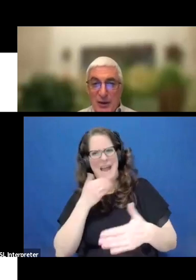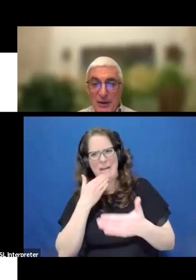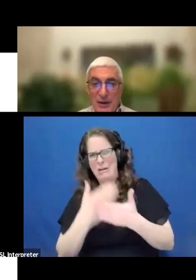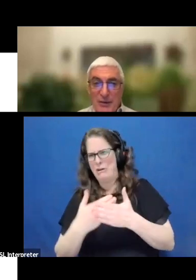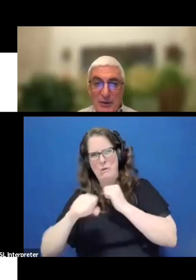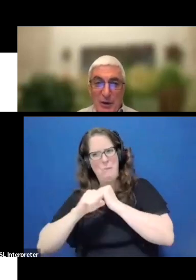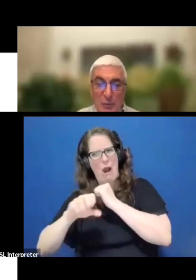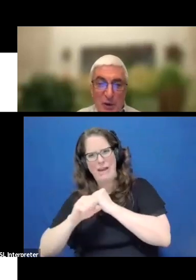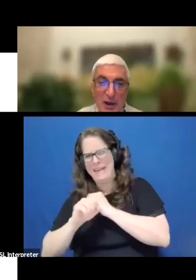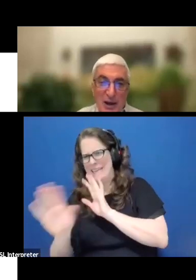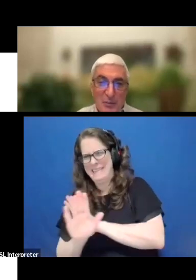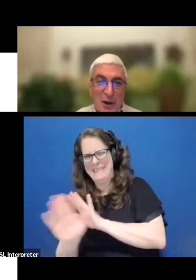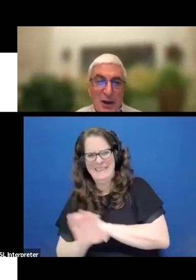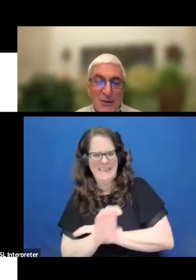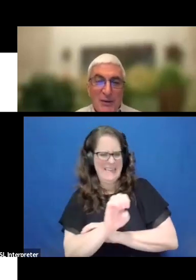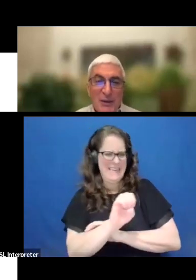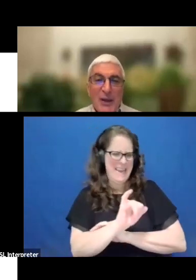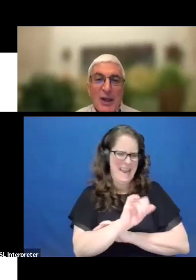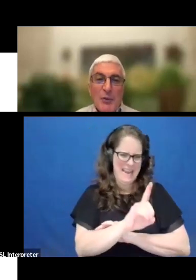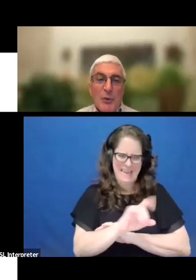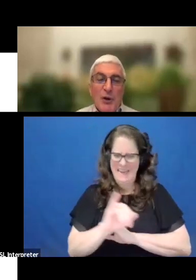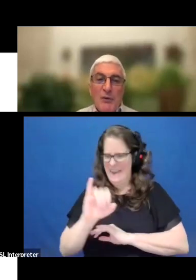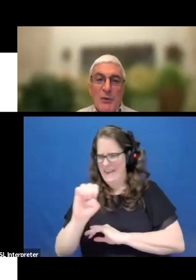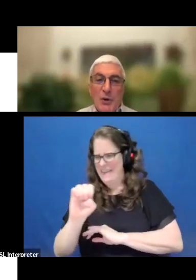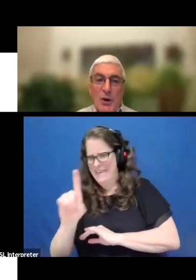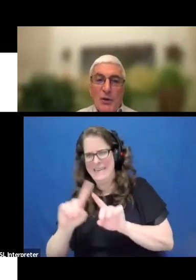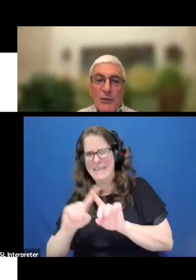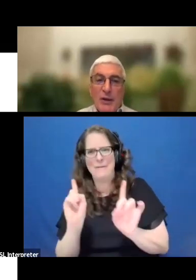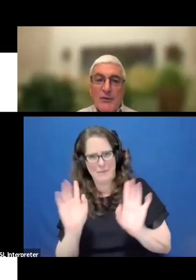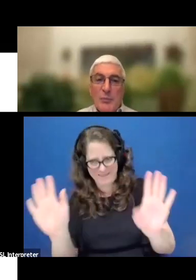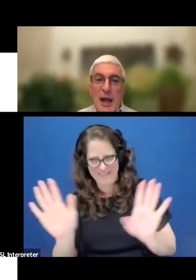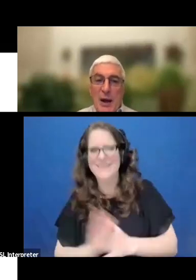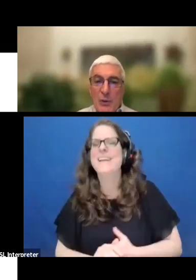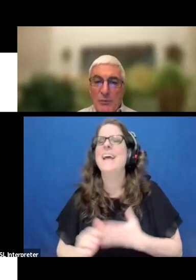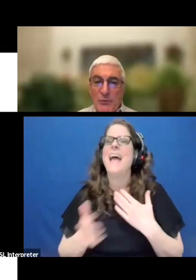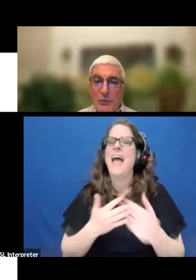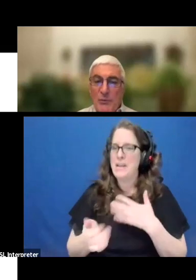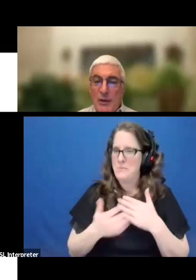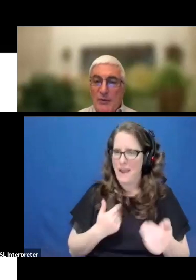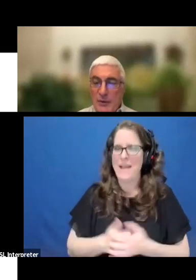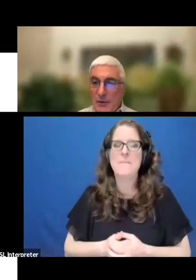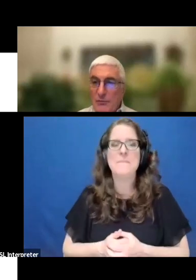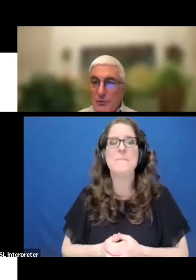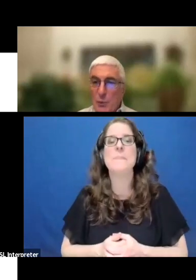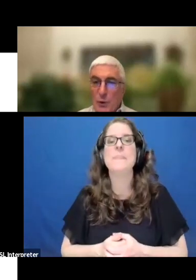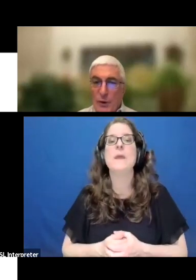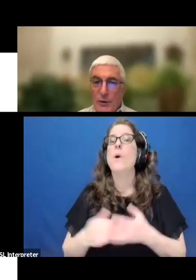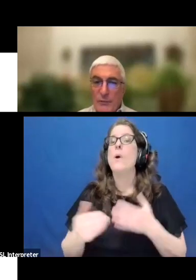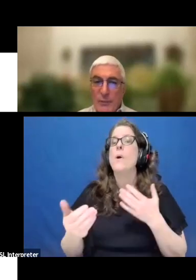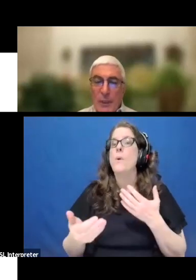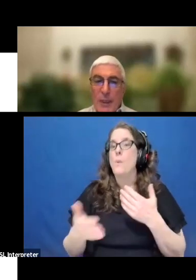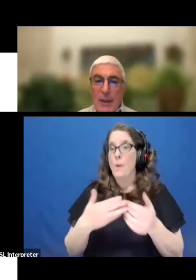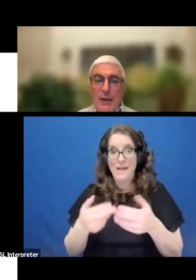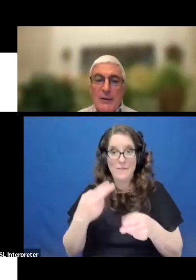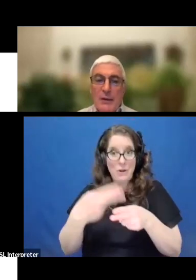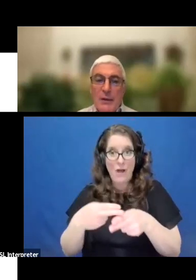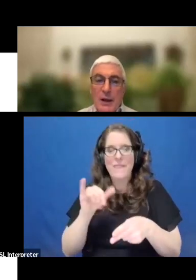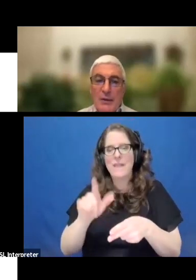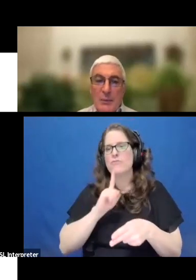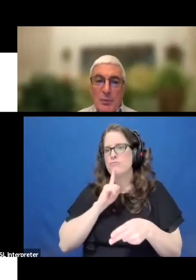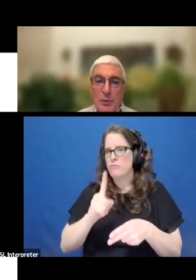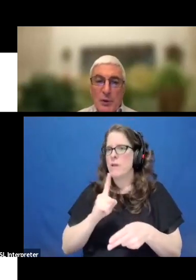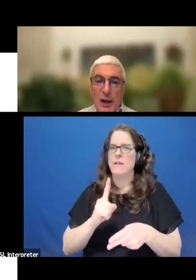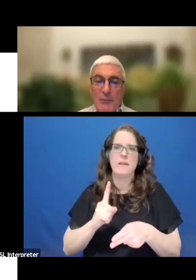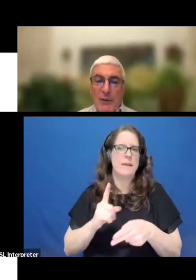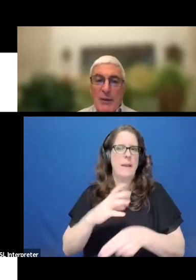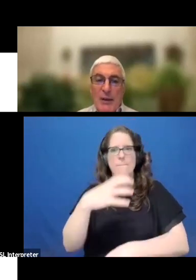angle the government had in mind. But whatever you call it, it's a powerful incentive to work. The